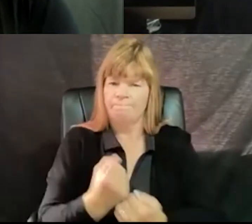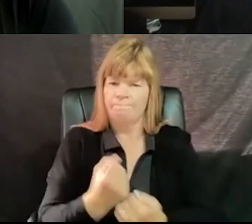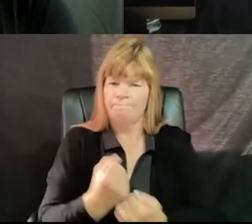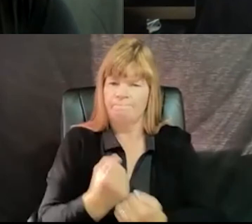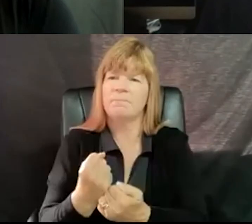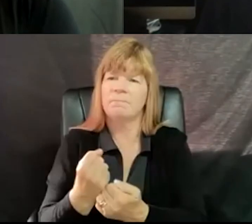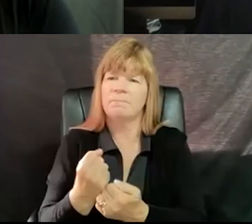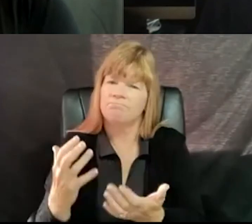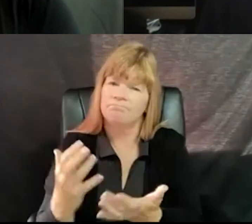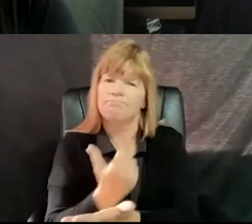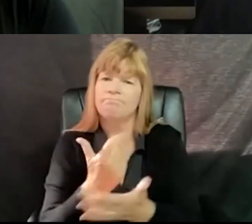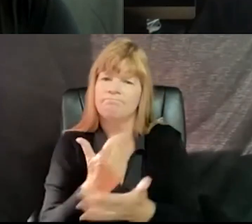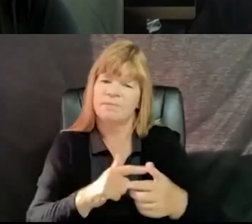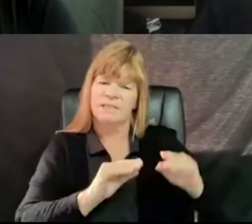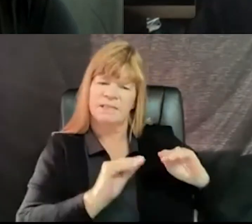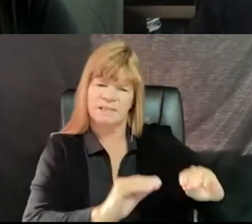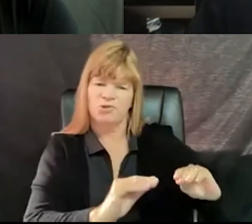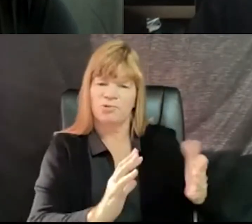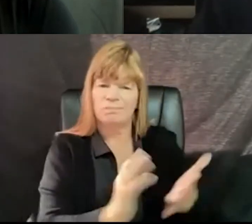actually listen,